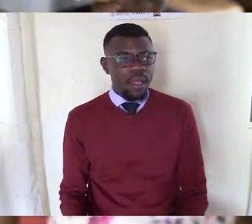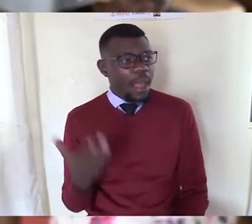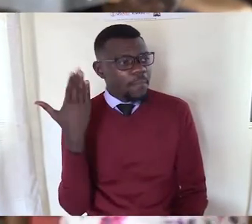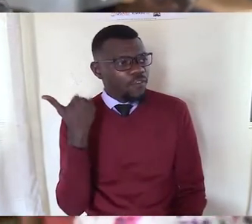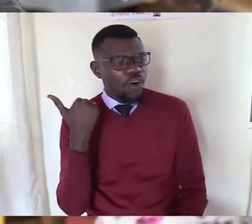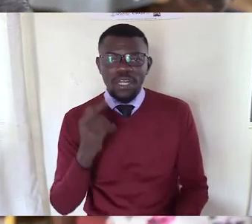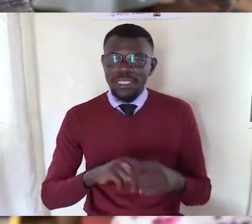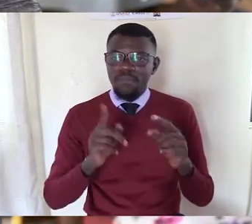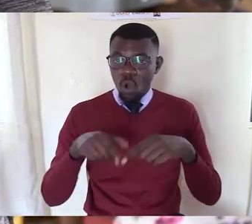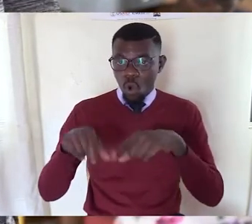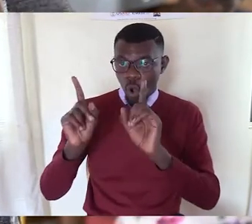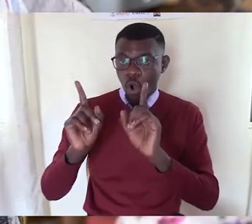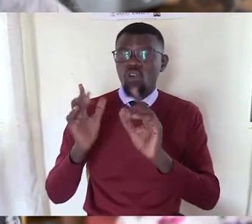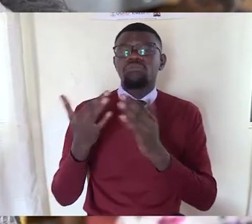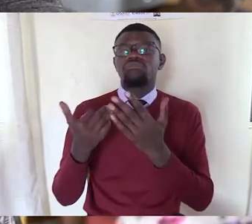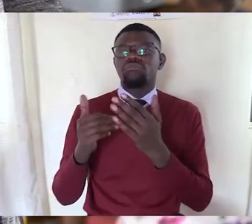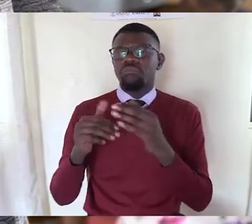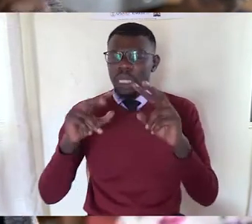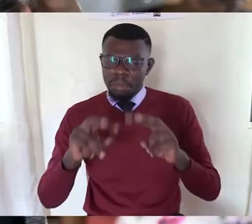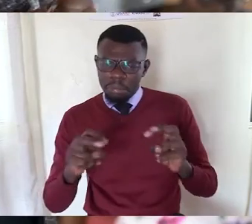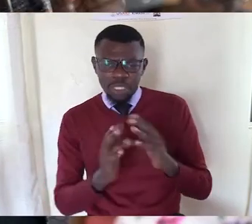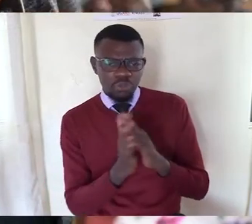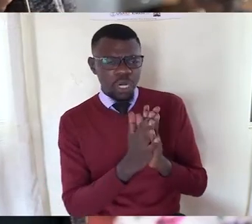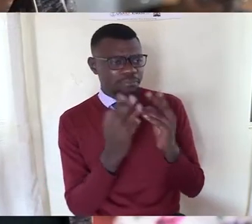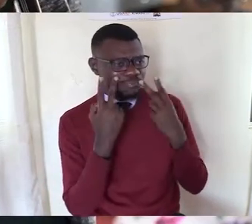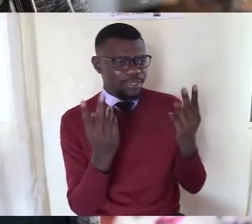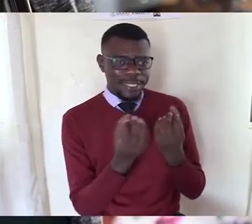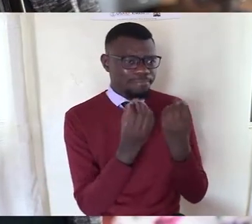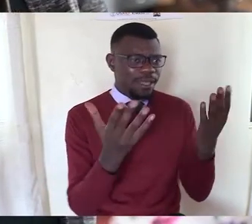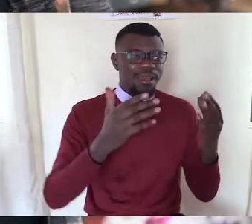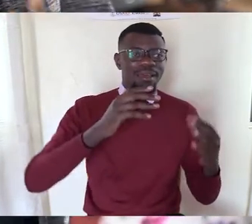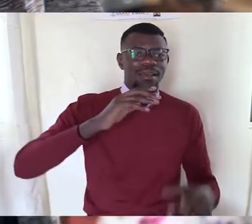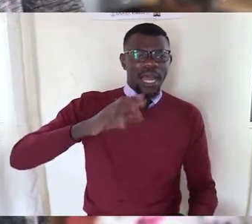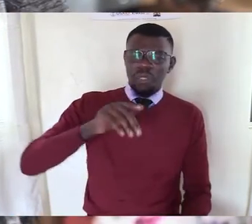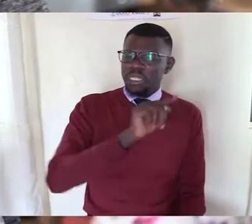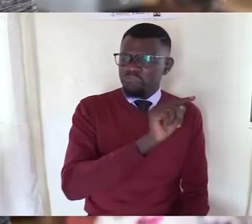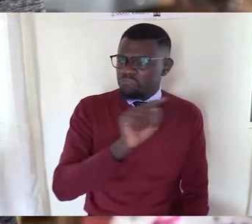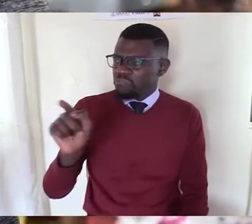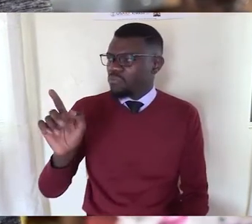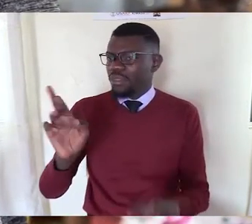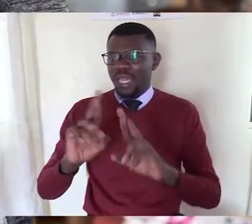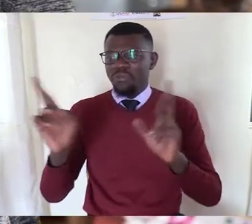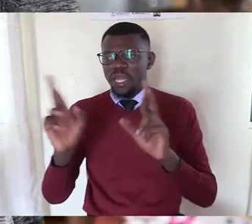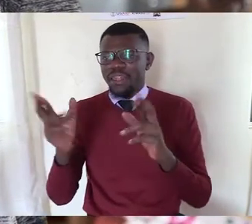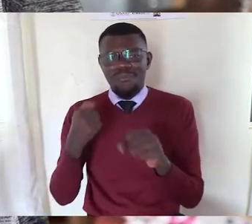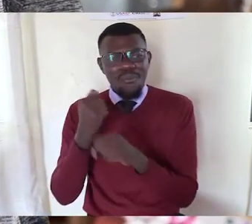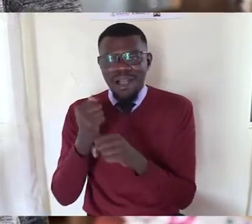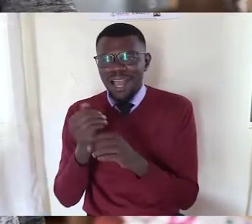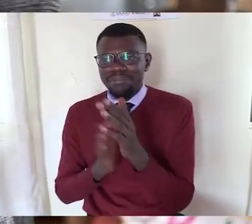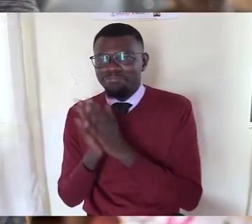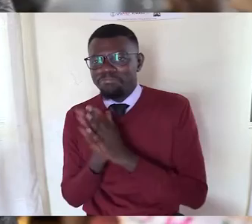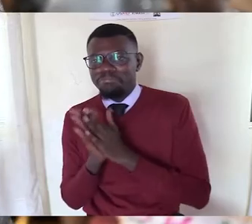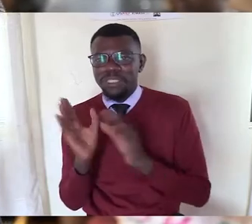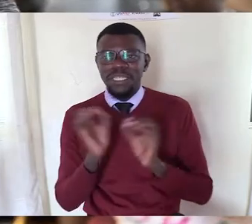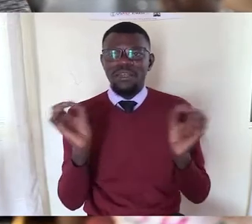in particular to document, we realized that most of the counties were not even ready for these kind of issues. They